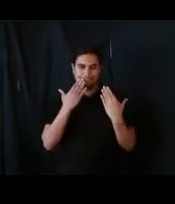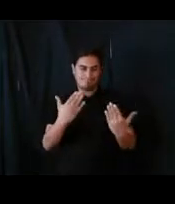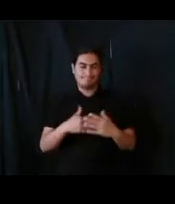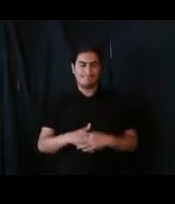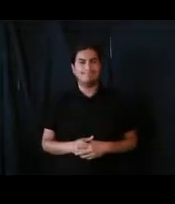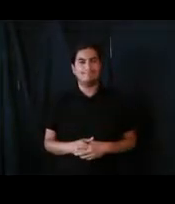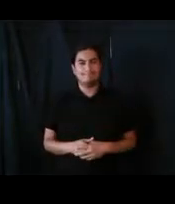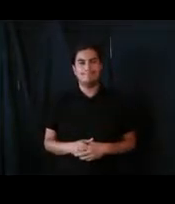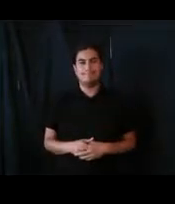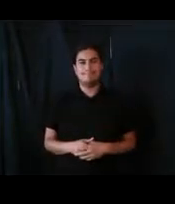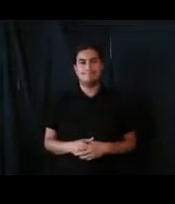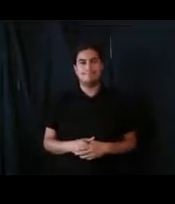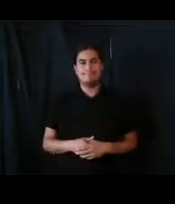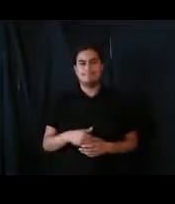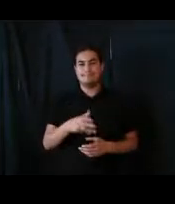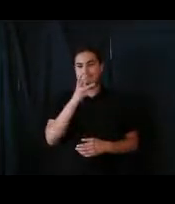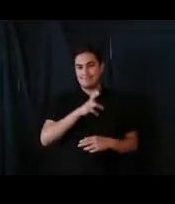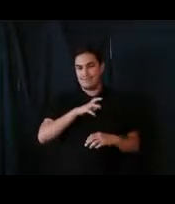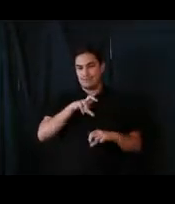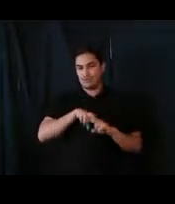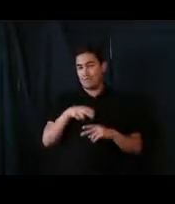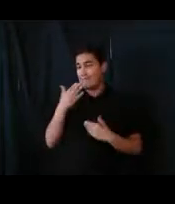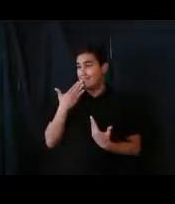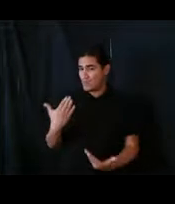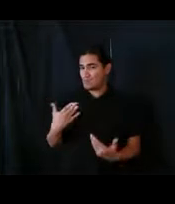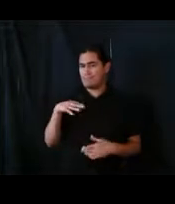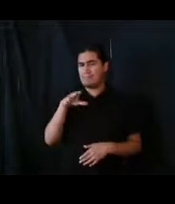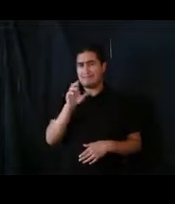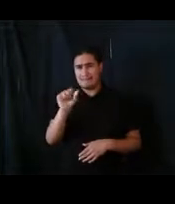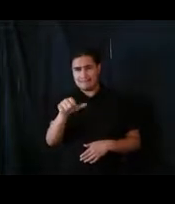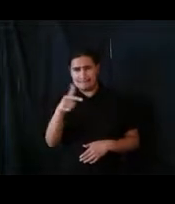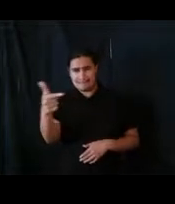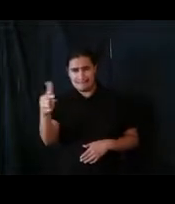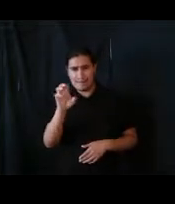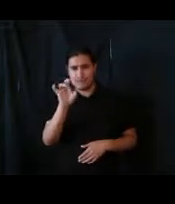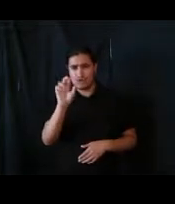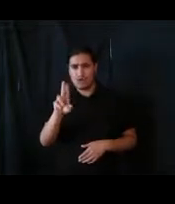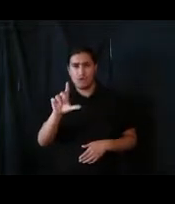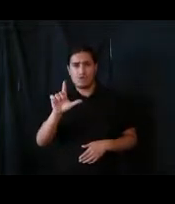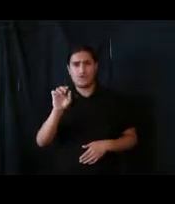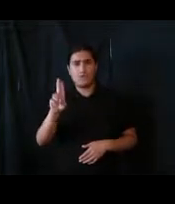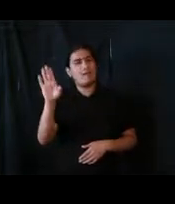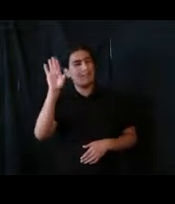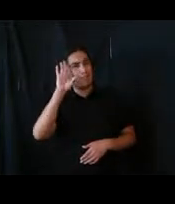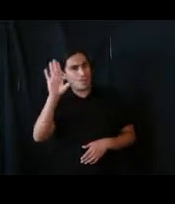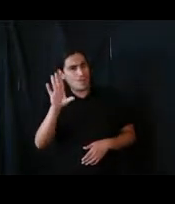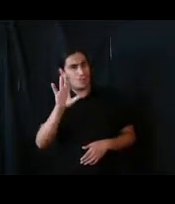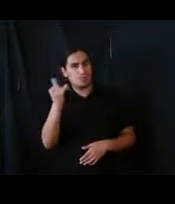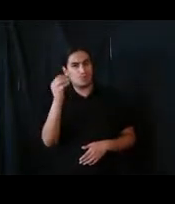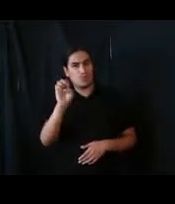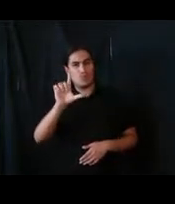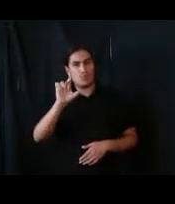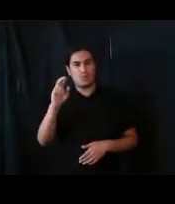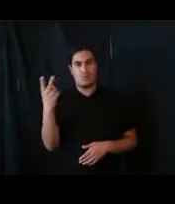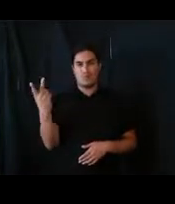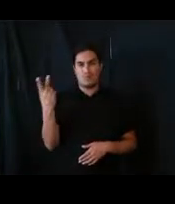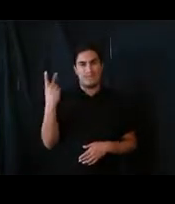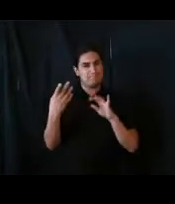thank you caroline any questions yes commissioner lou hi caroline joe lou here we go back a long